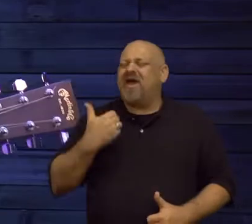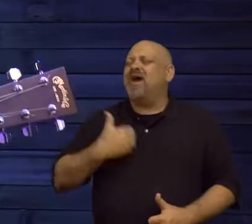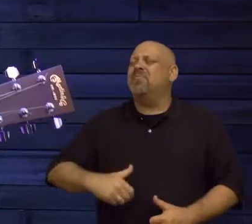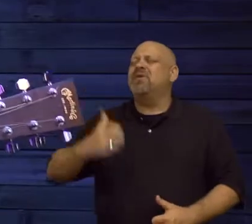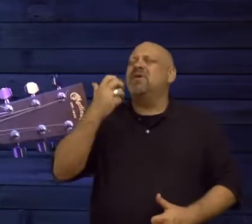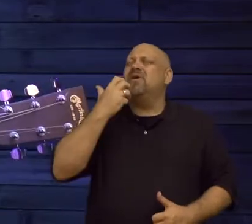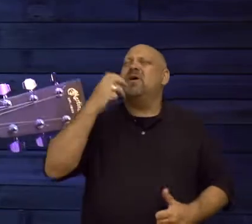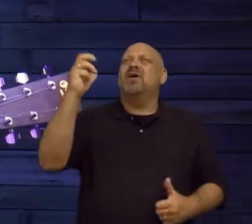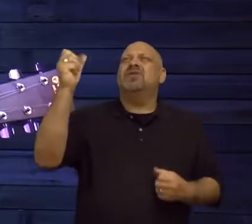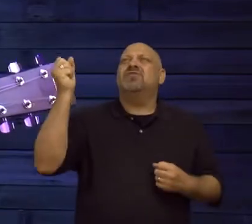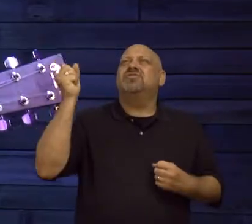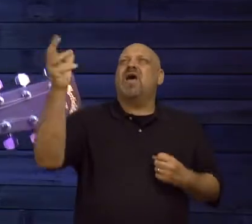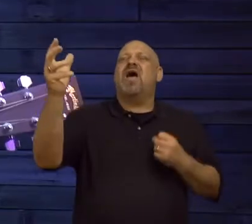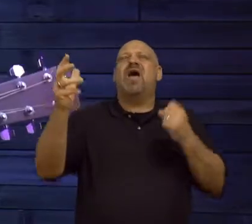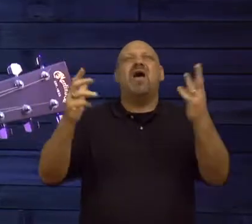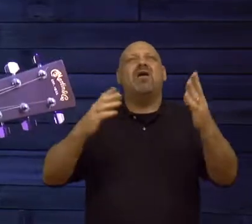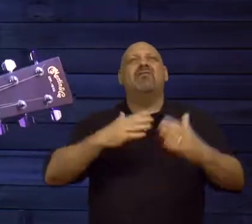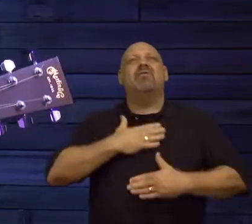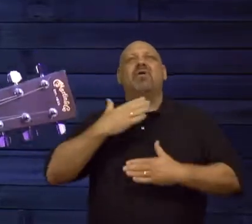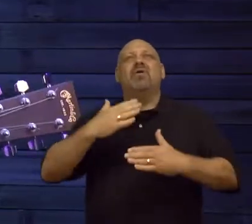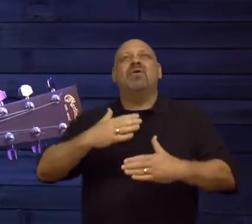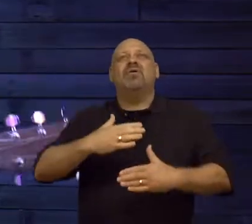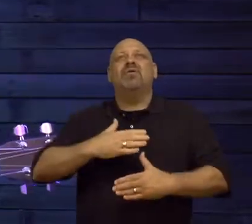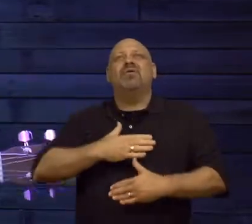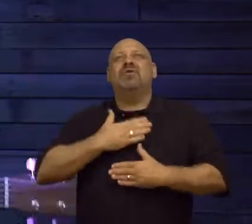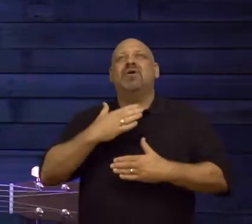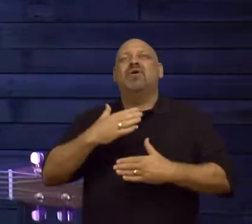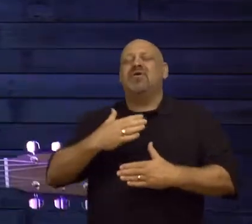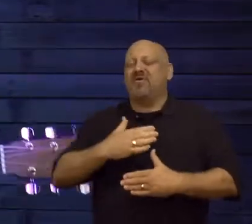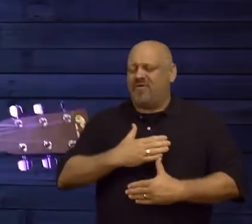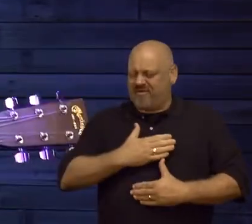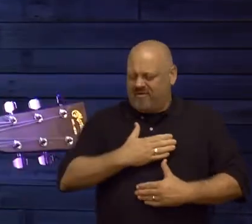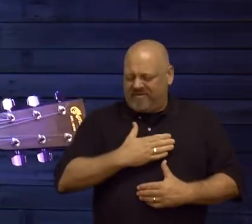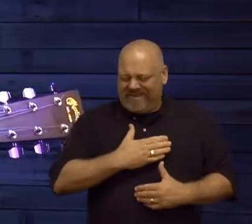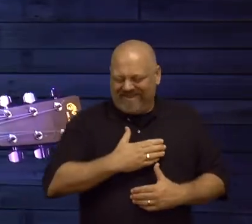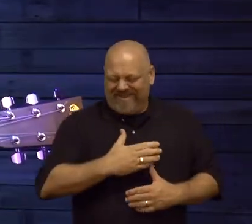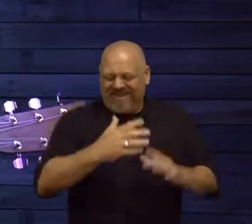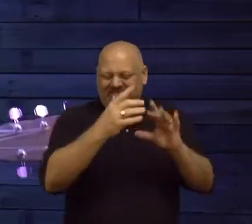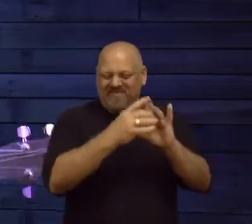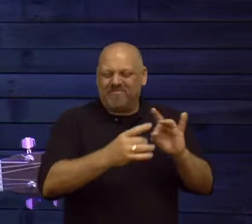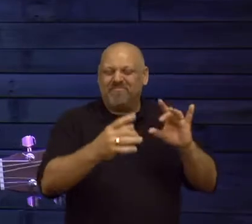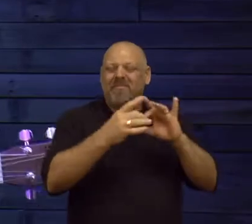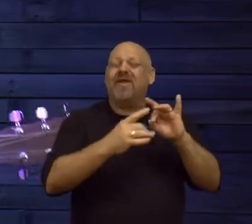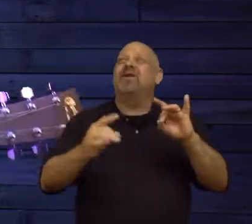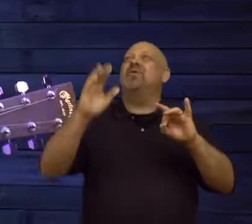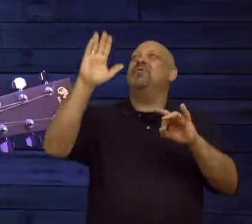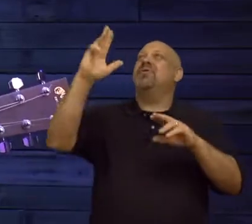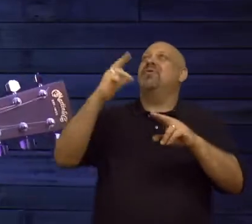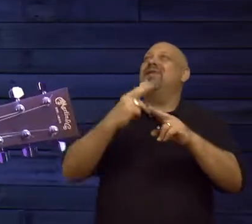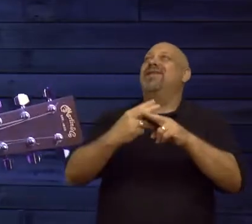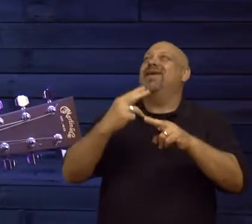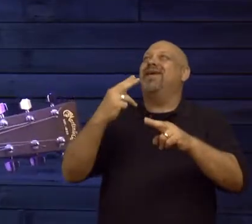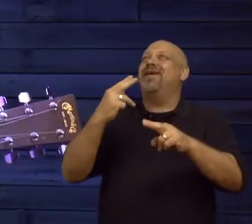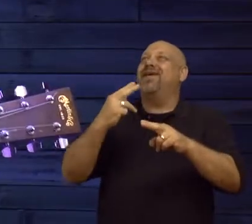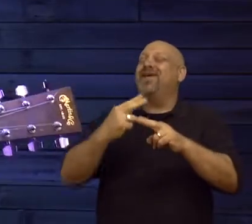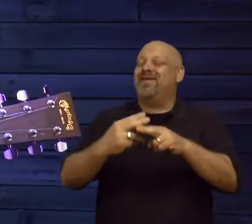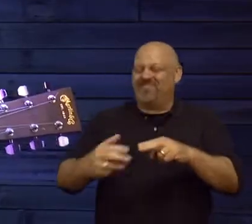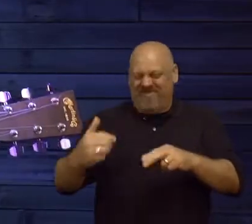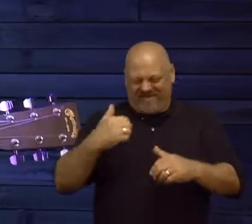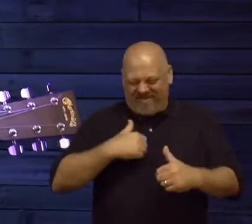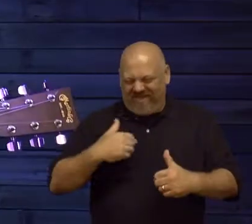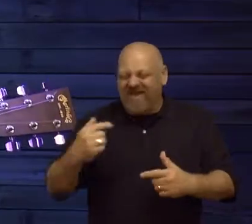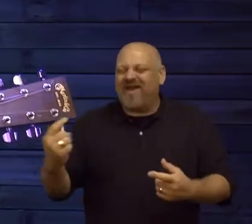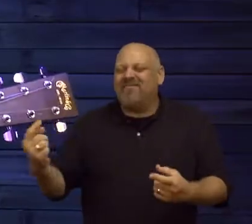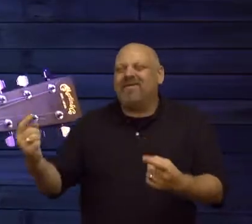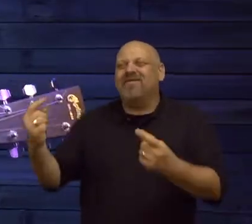I'm gonna shout joy at the mention of your name. I've come